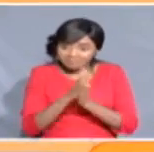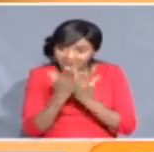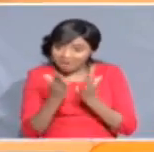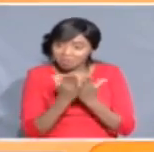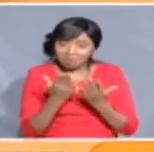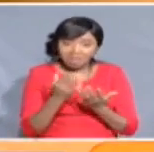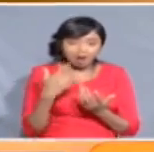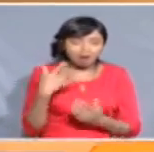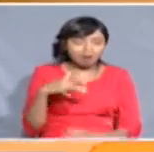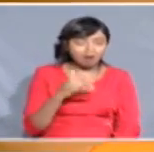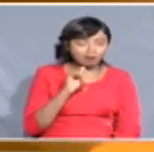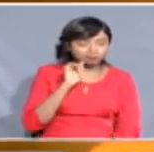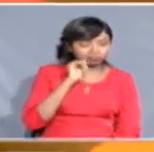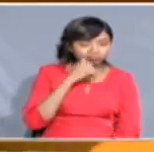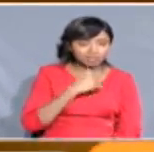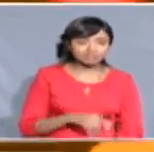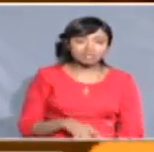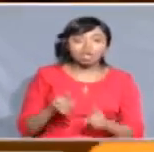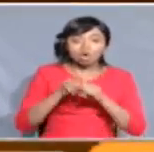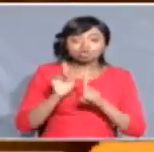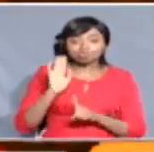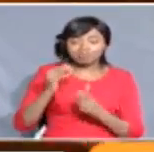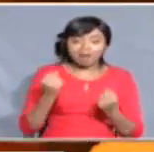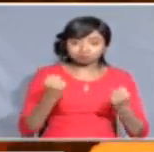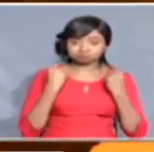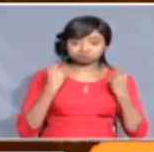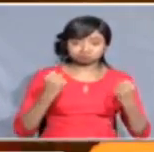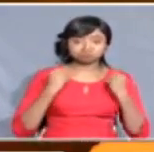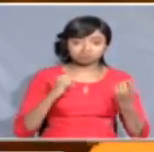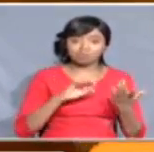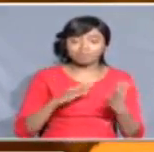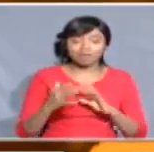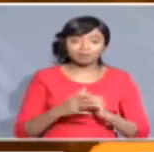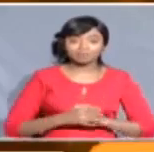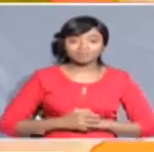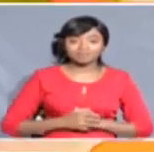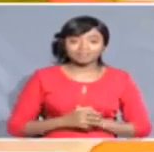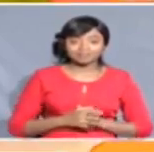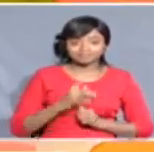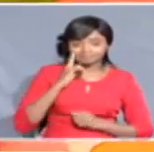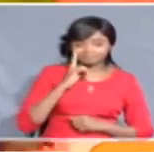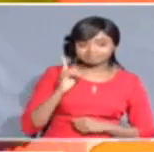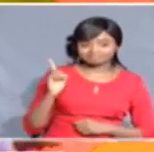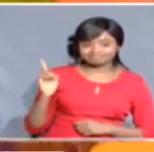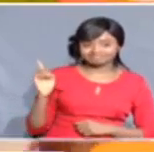Away from politics, her fitness regime includes hula hooping and dance.